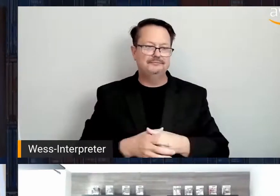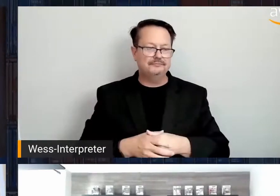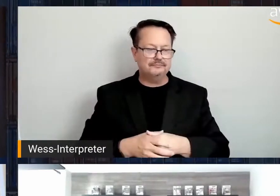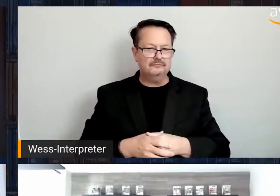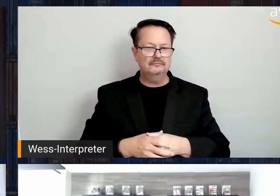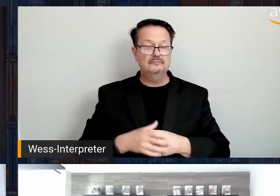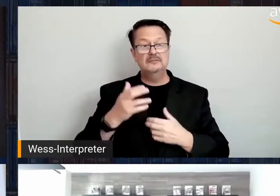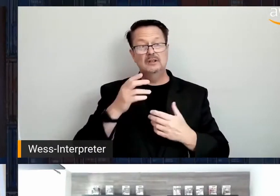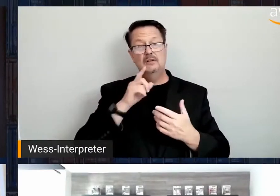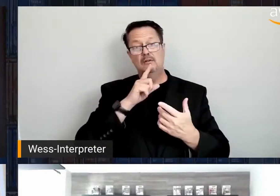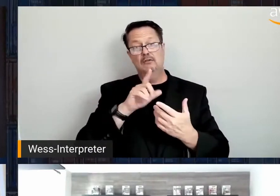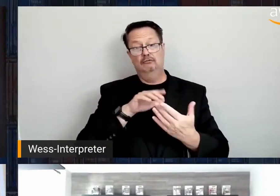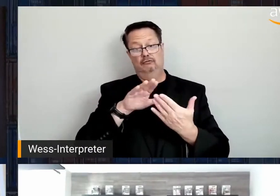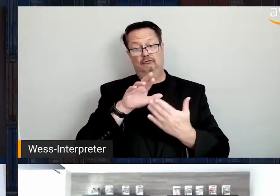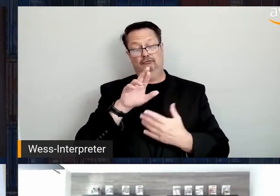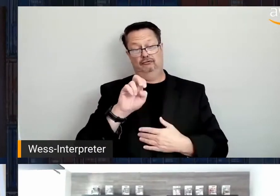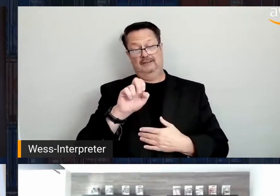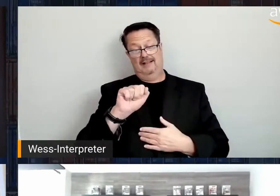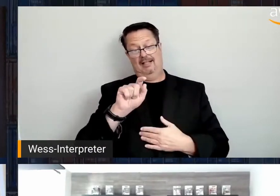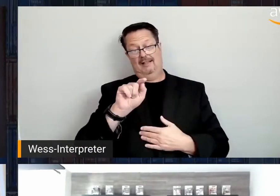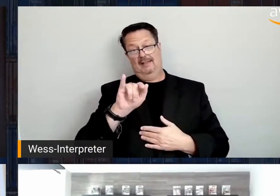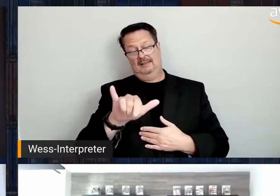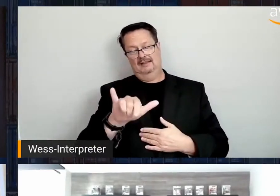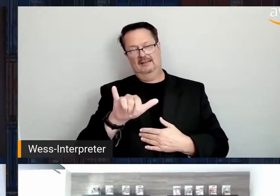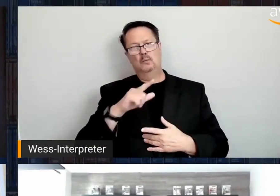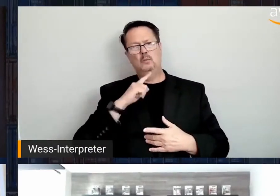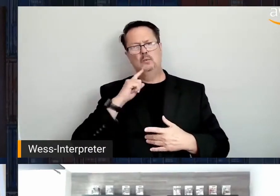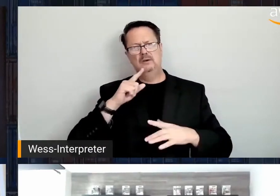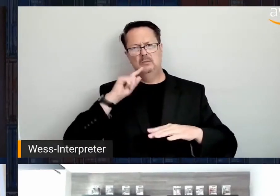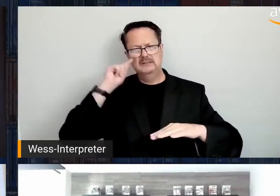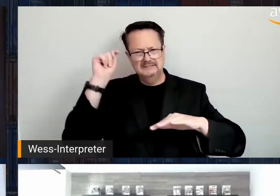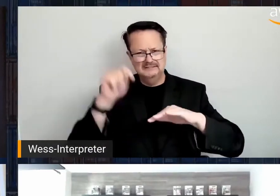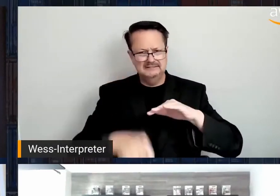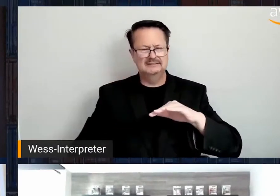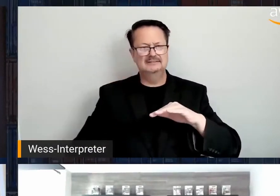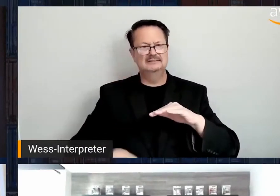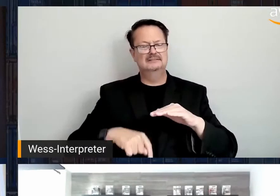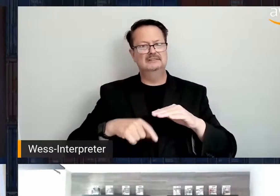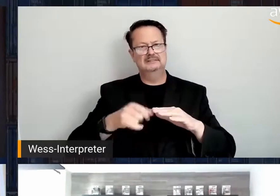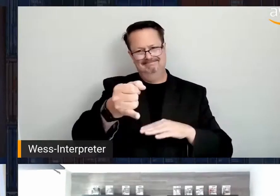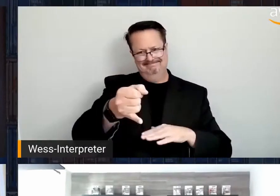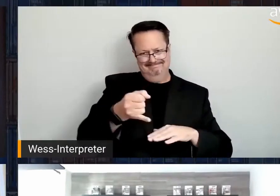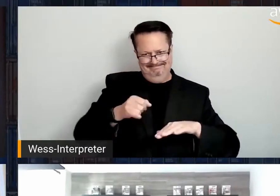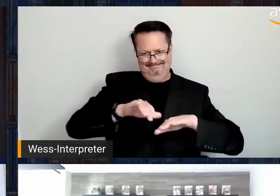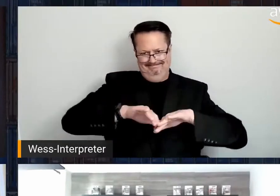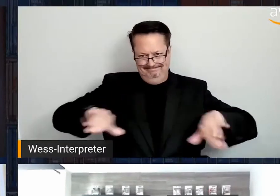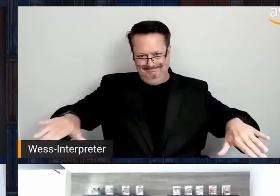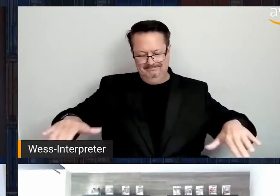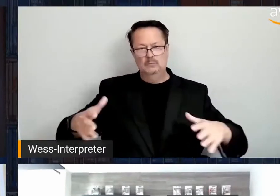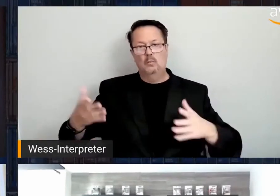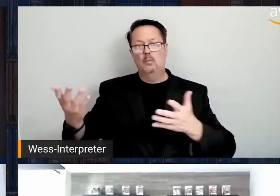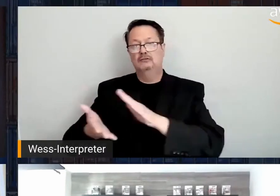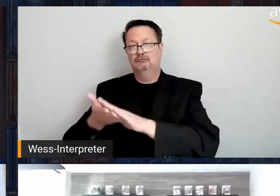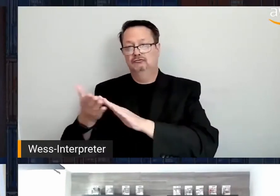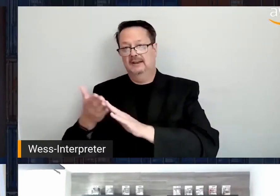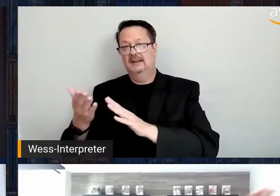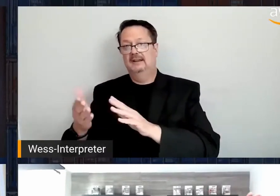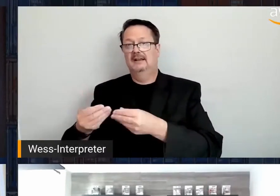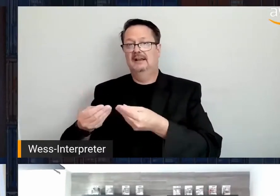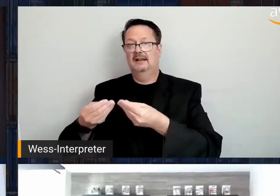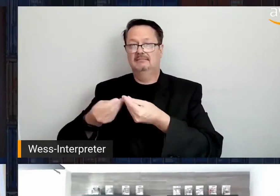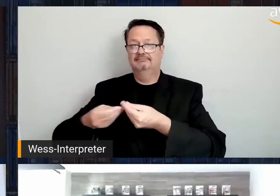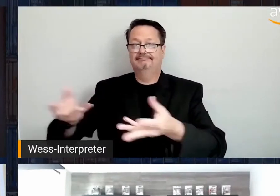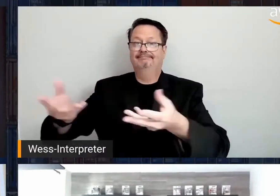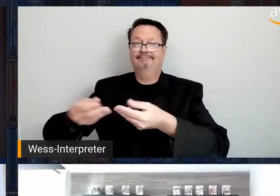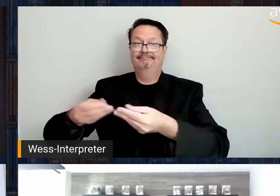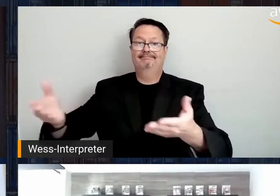the reality is there, we went that far because we want to make sure that whatever's running and is exposed to the public internet is as